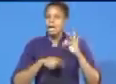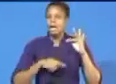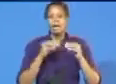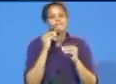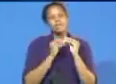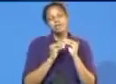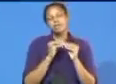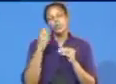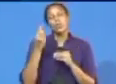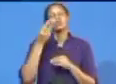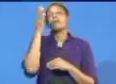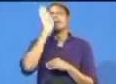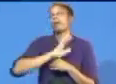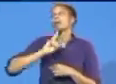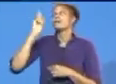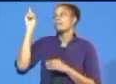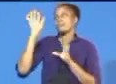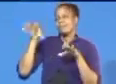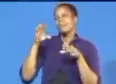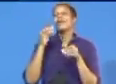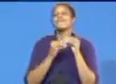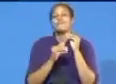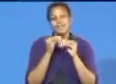can fix it.